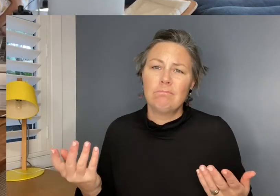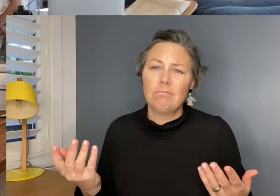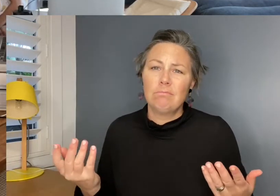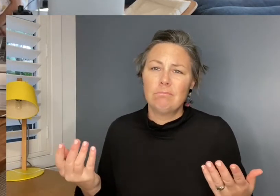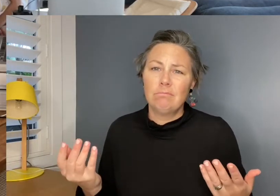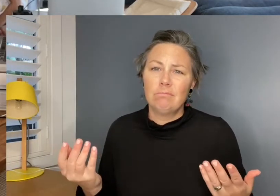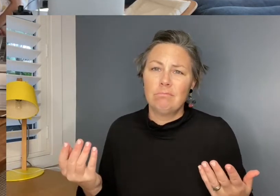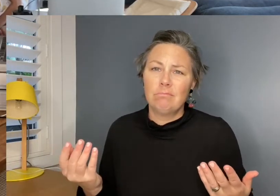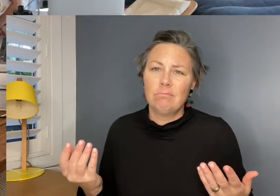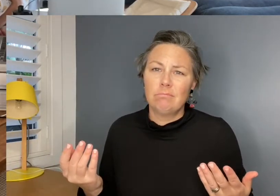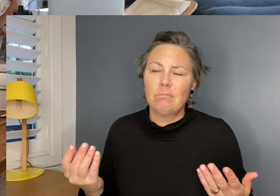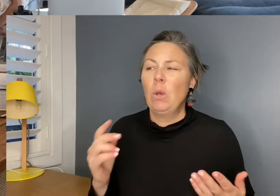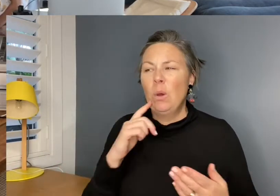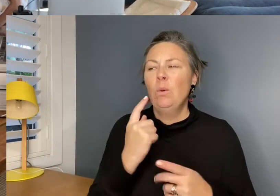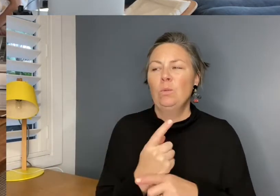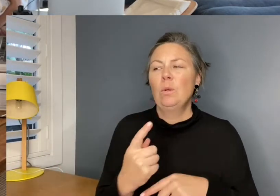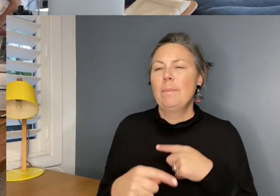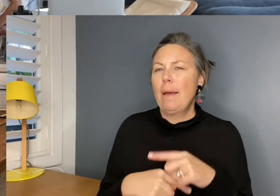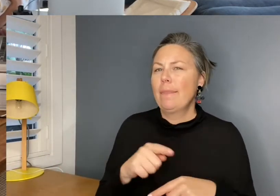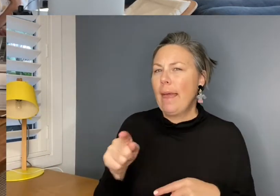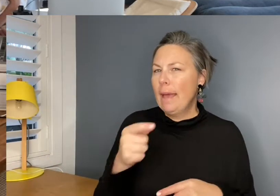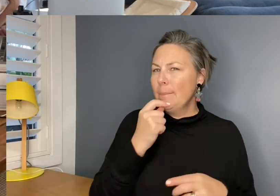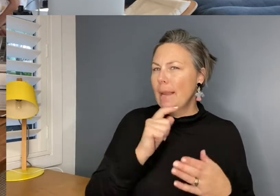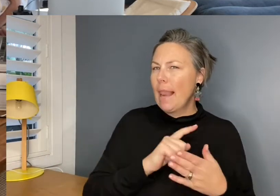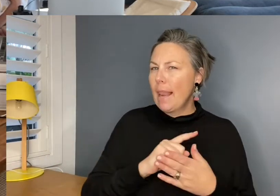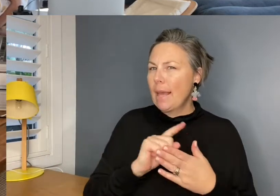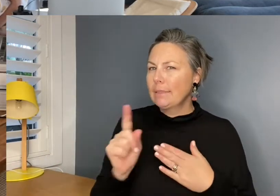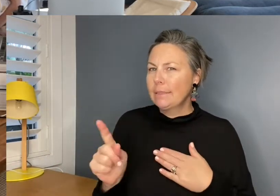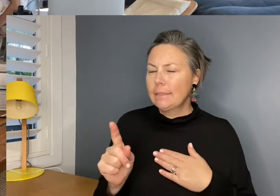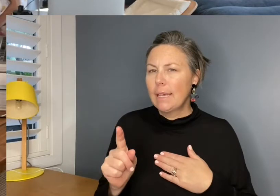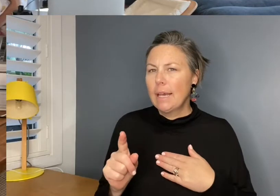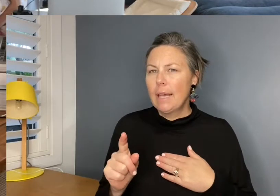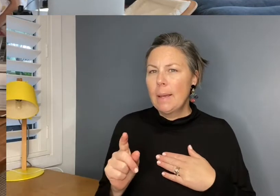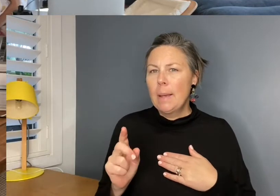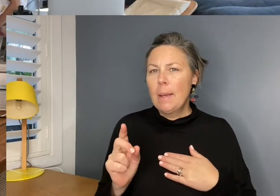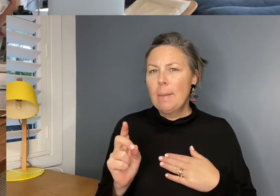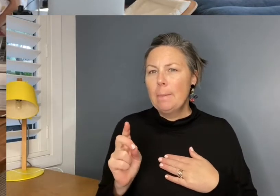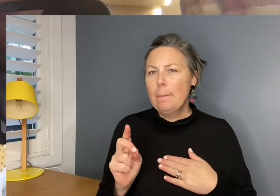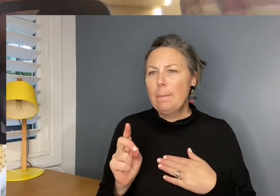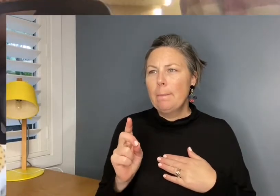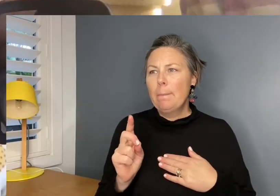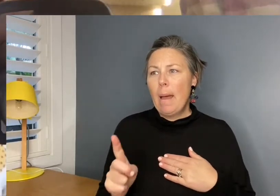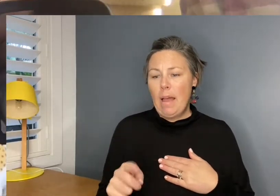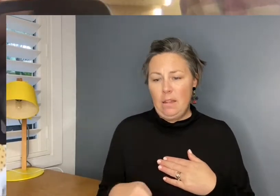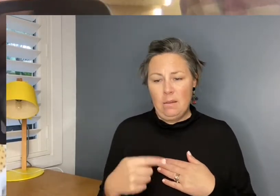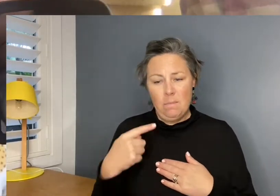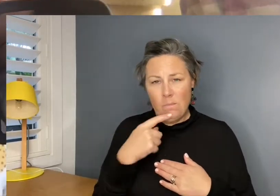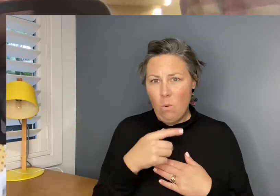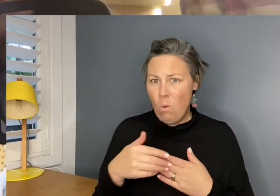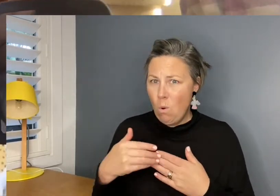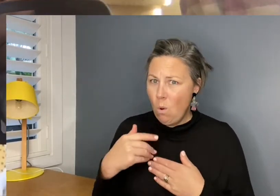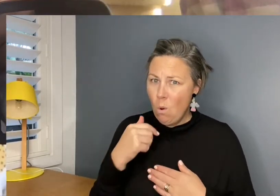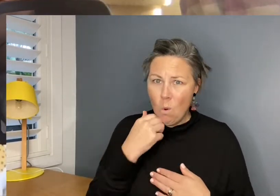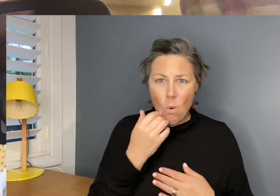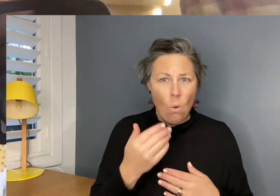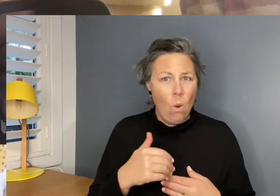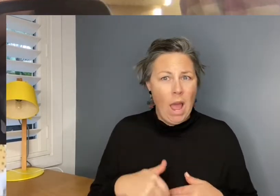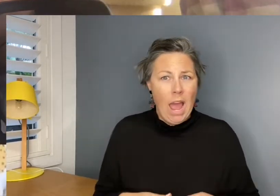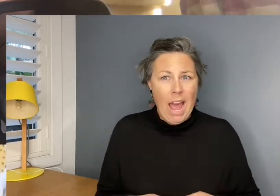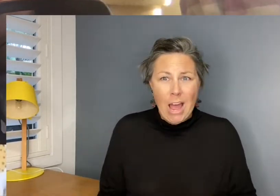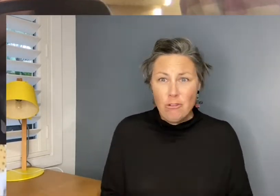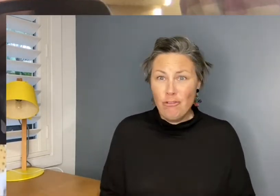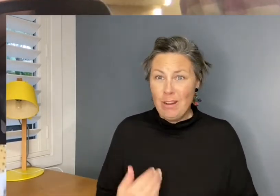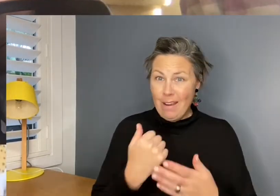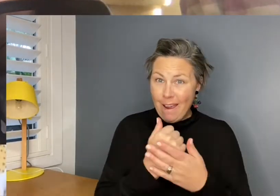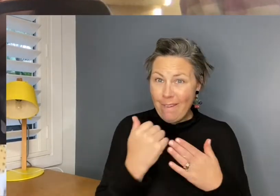get into the postpartum a little bit later in the episode, but Ren's a hungry little boy and he feeds almost